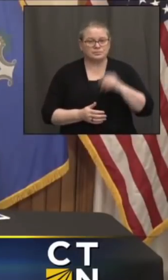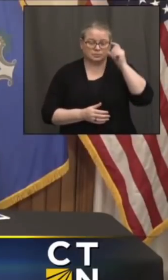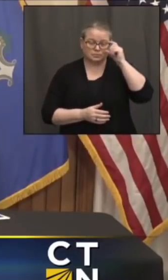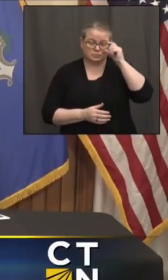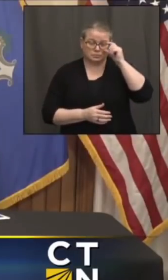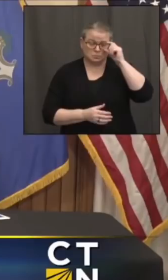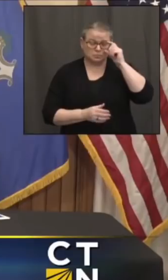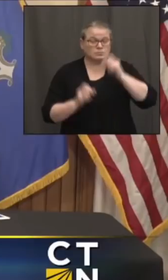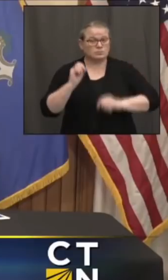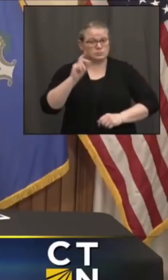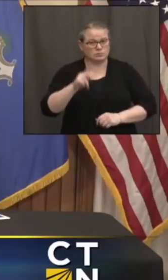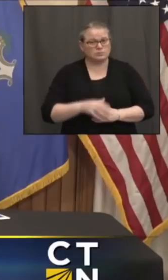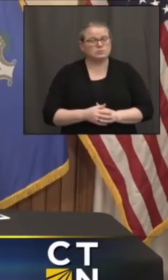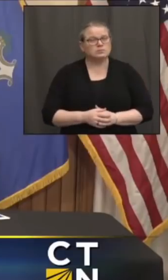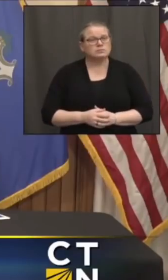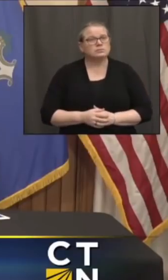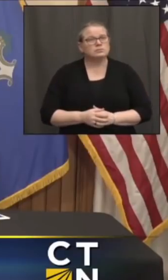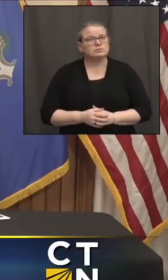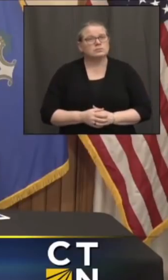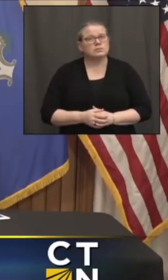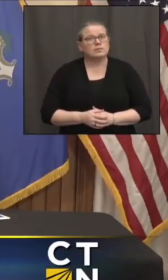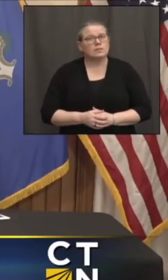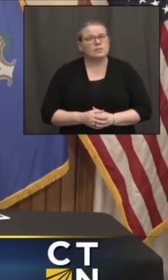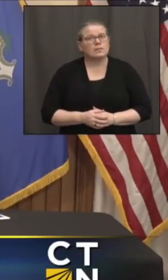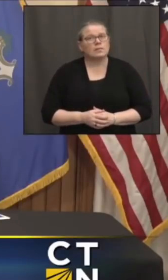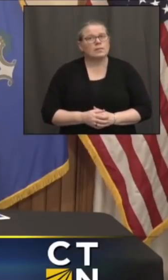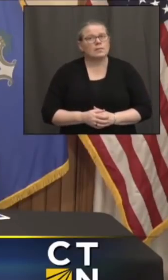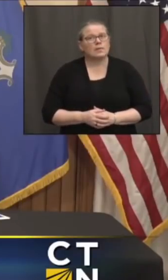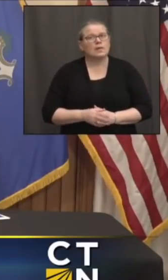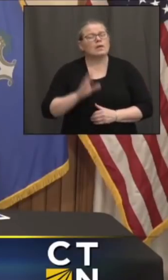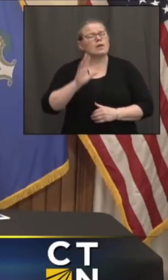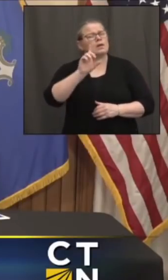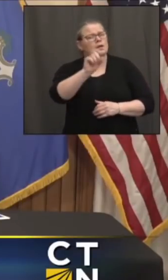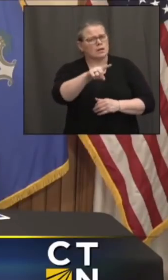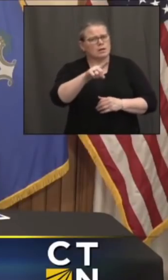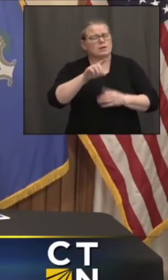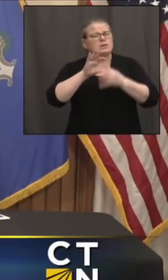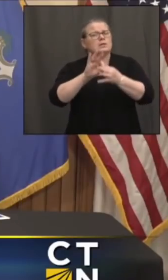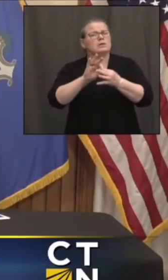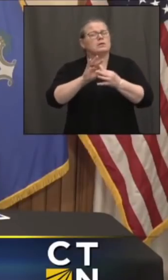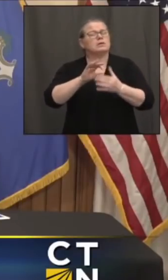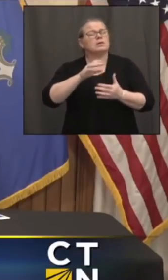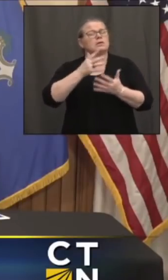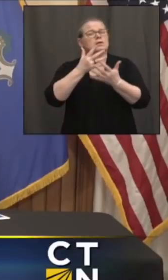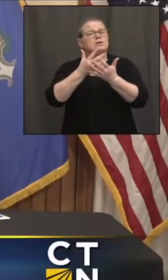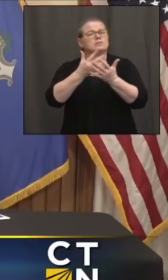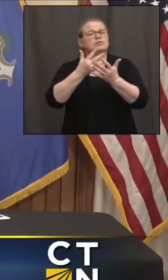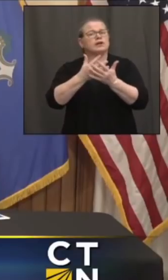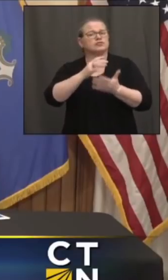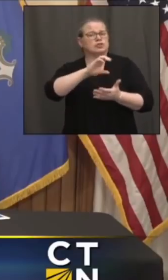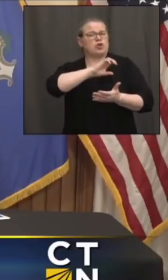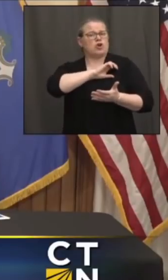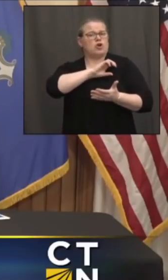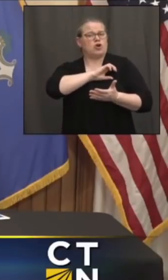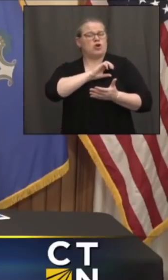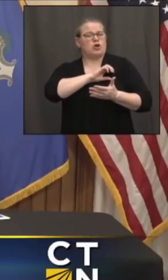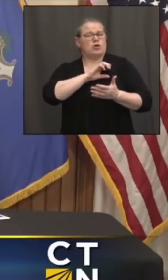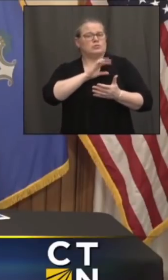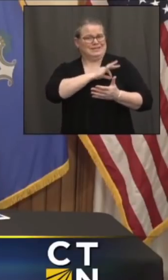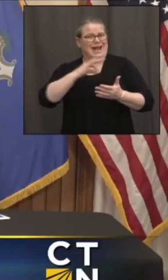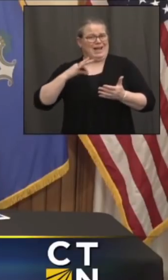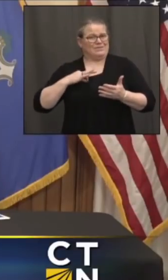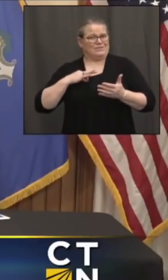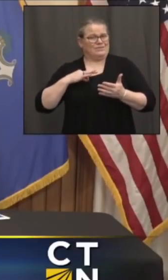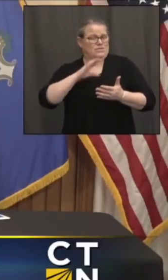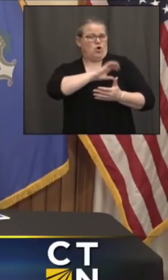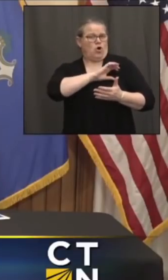in terms of the correction officers, what is the vaccination rate among,